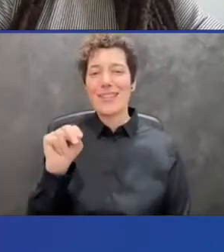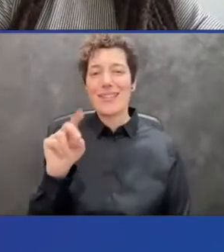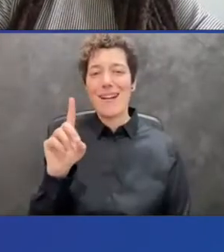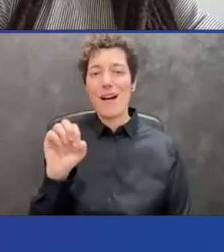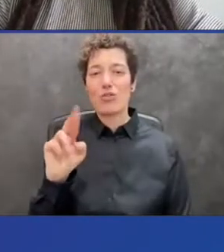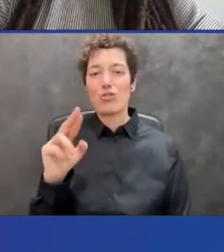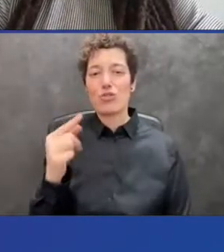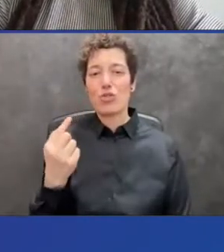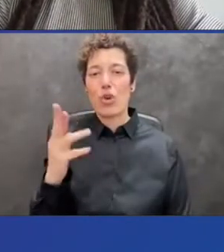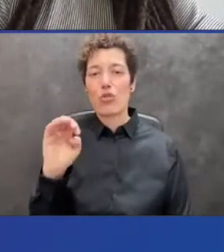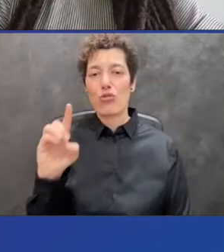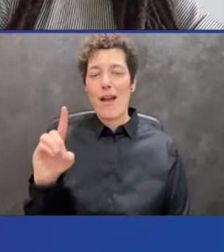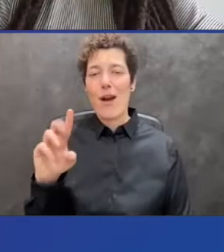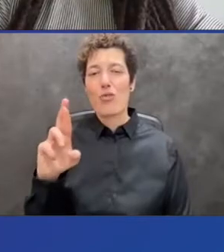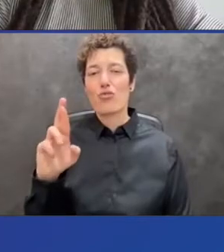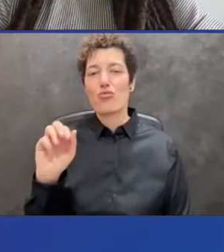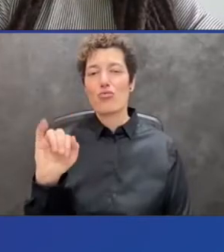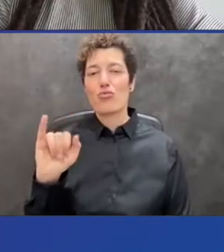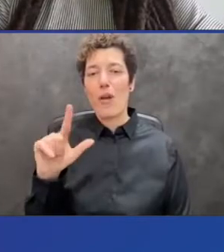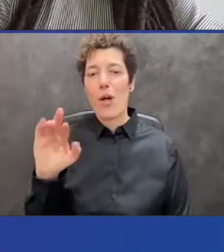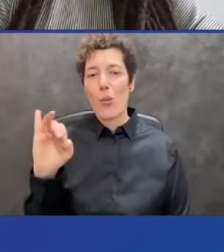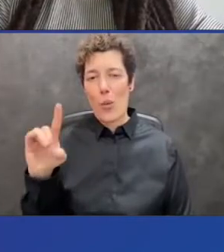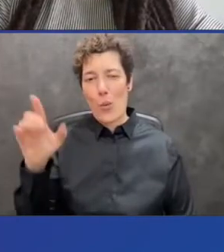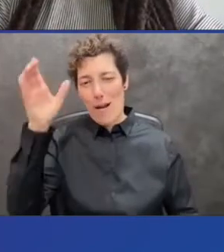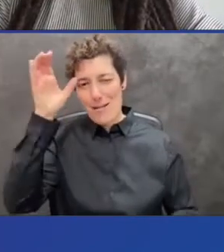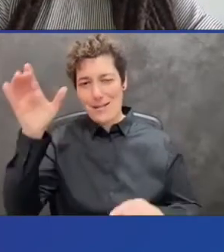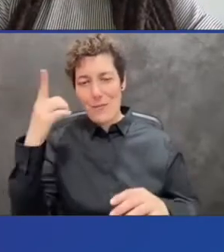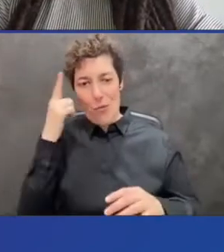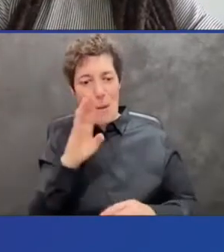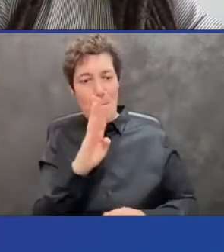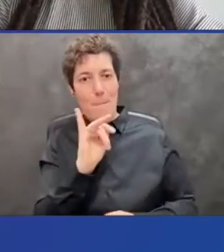we do need to come together and have the